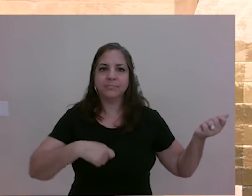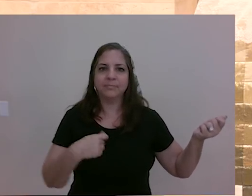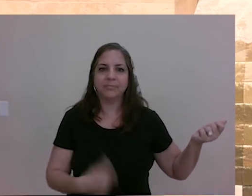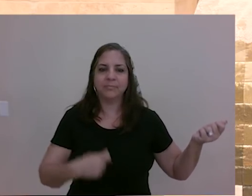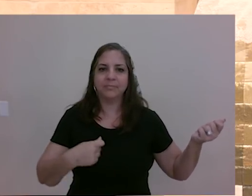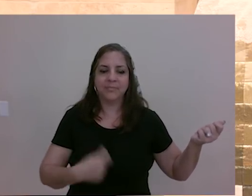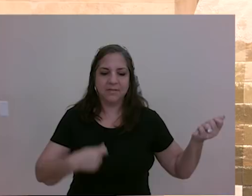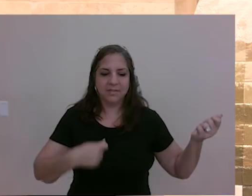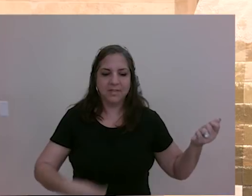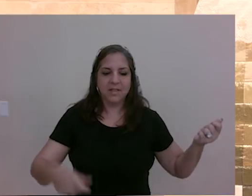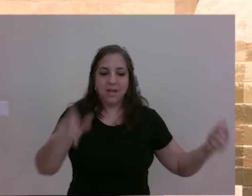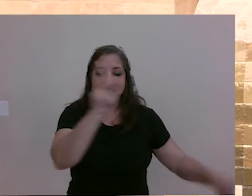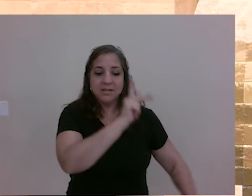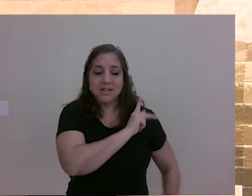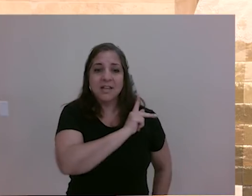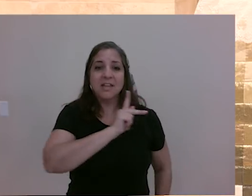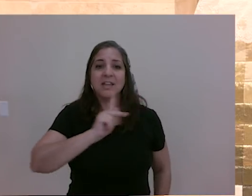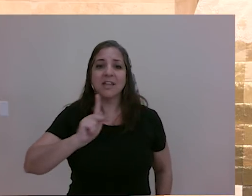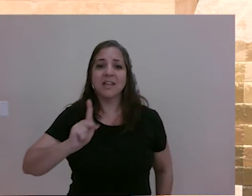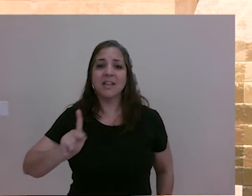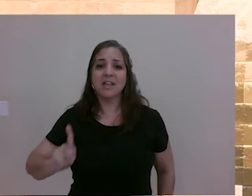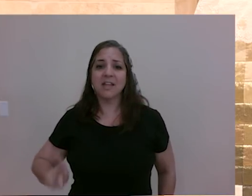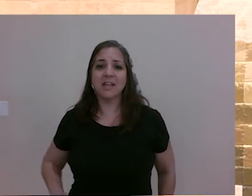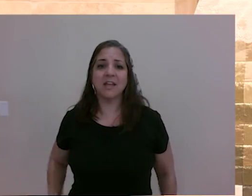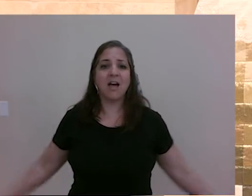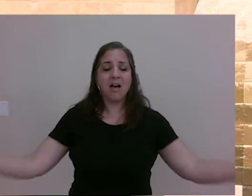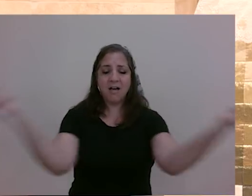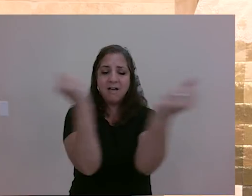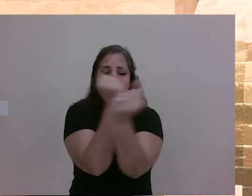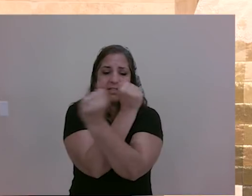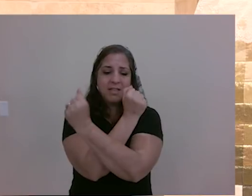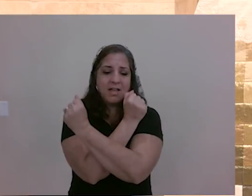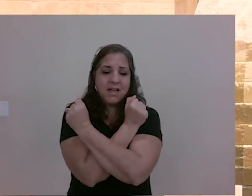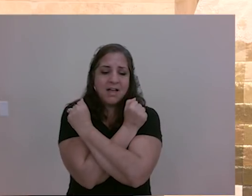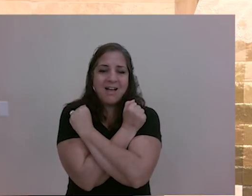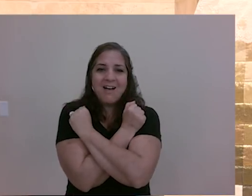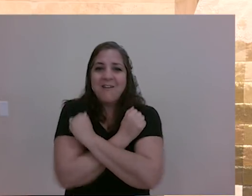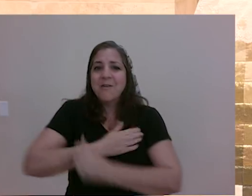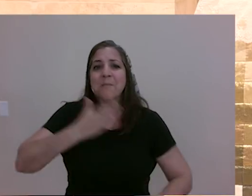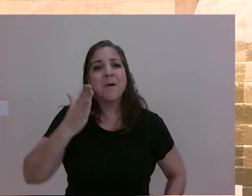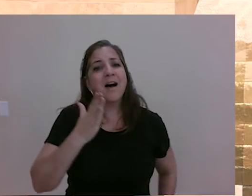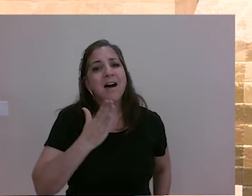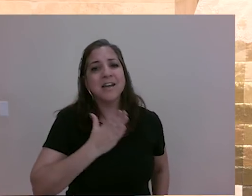The King of Love my